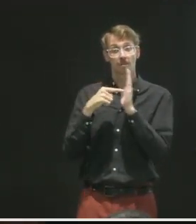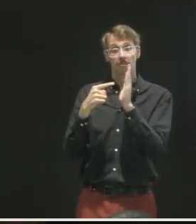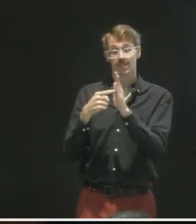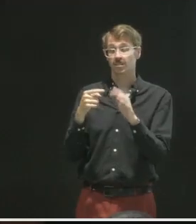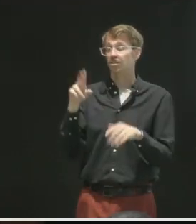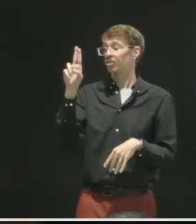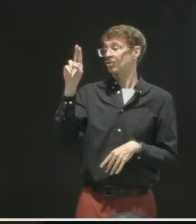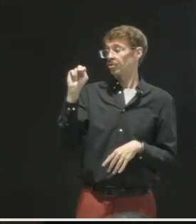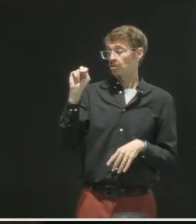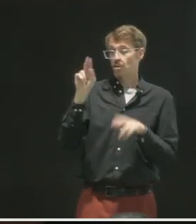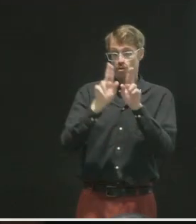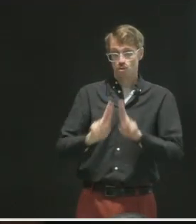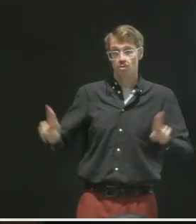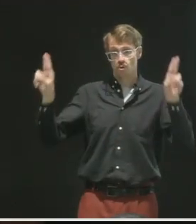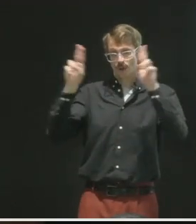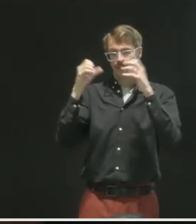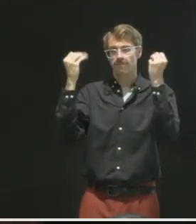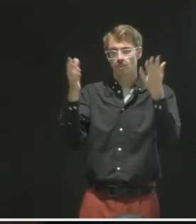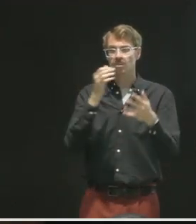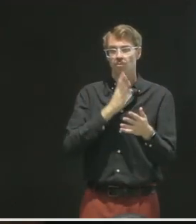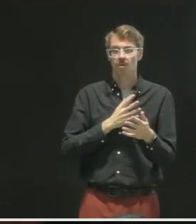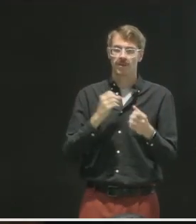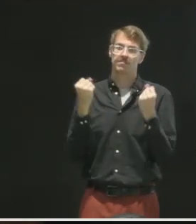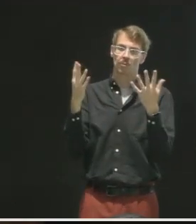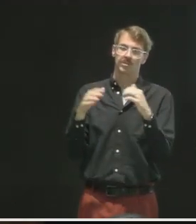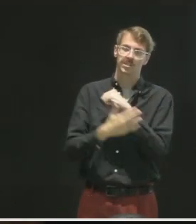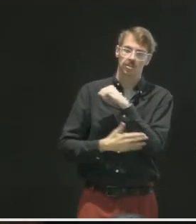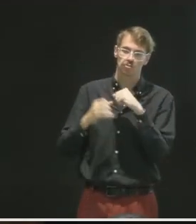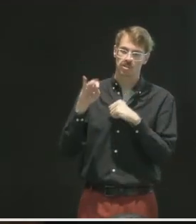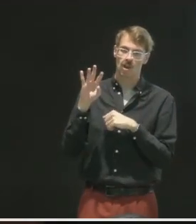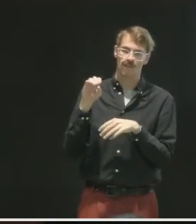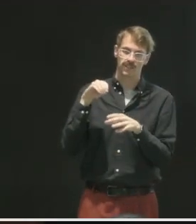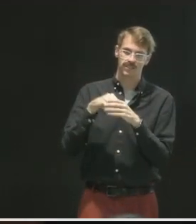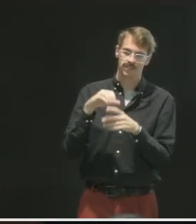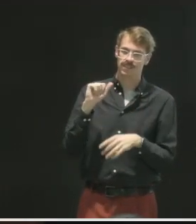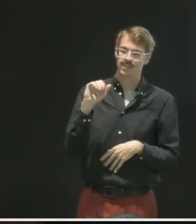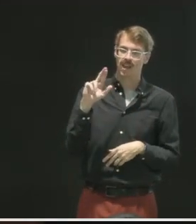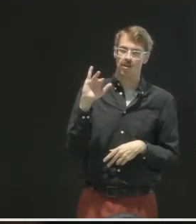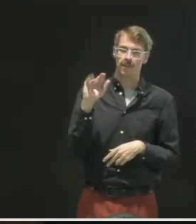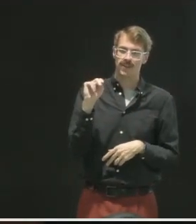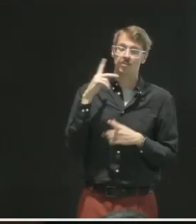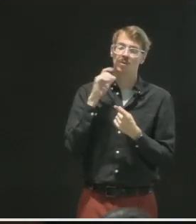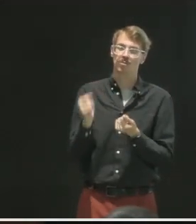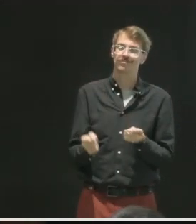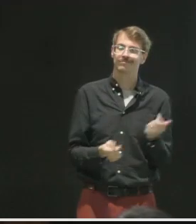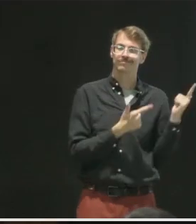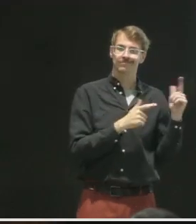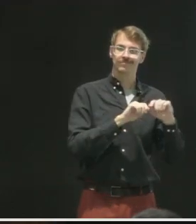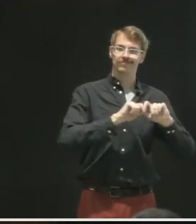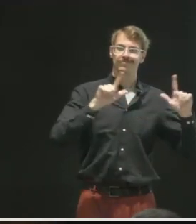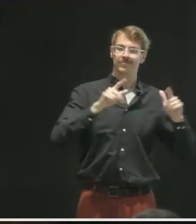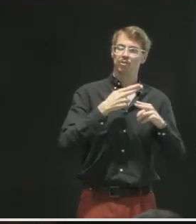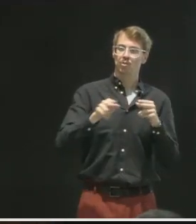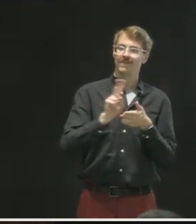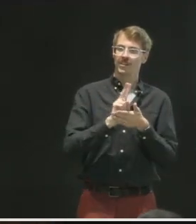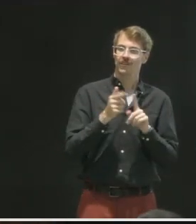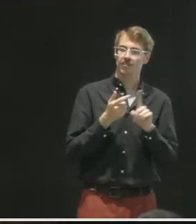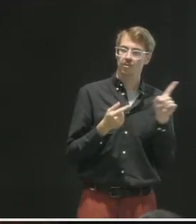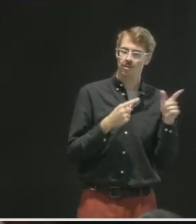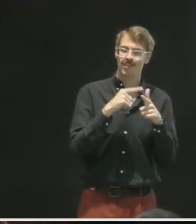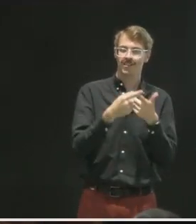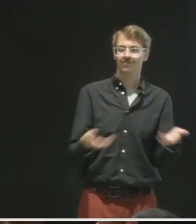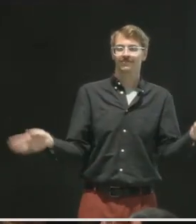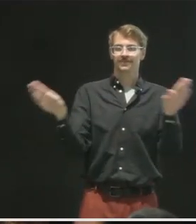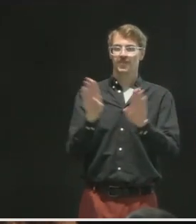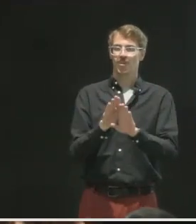Office in the Caribbean. So we're going to show a short message from her, and then we'll close the session. But it was